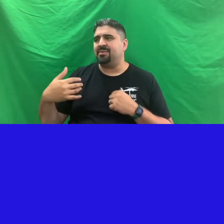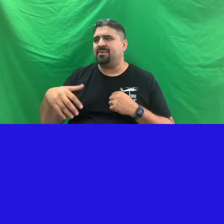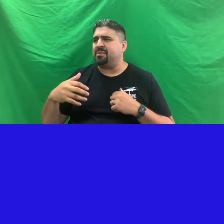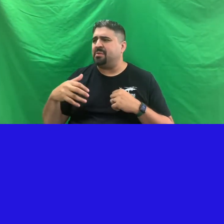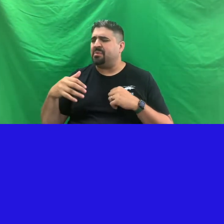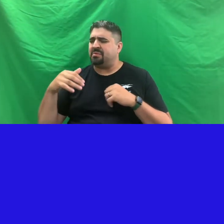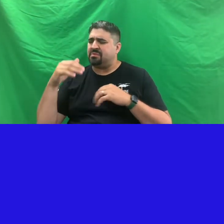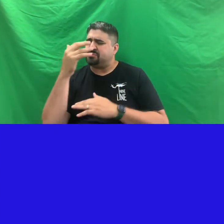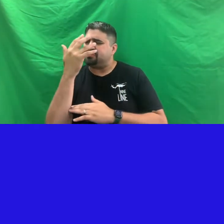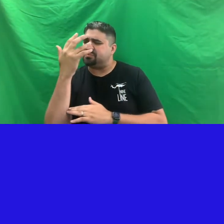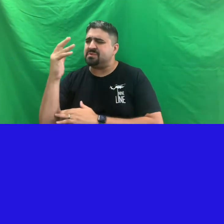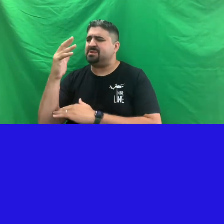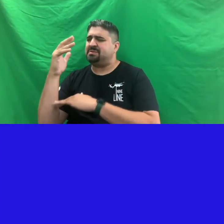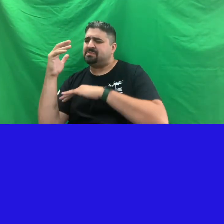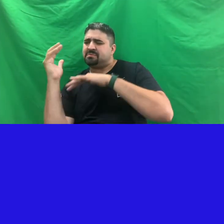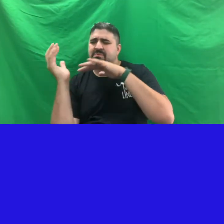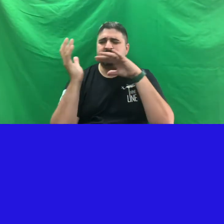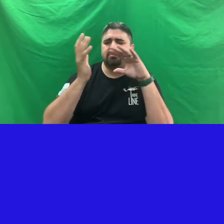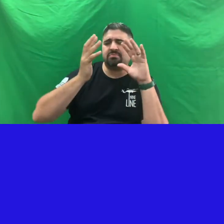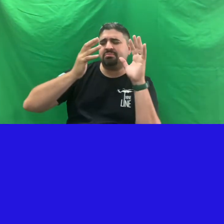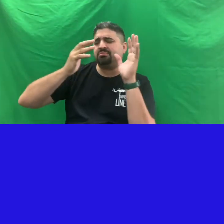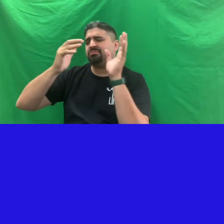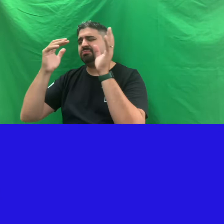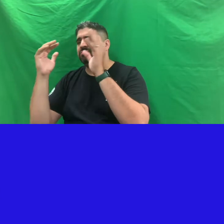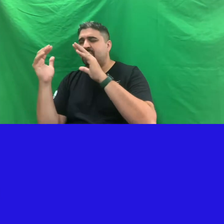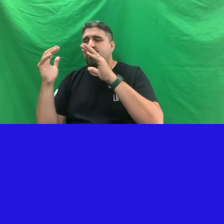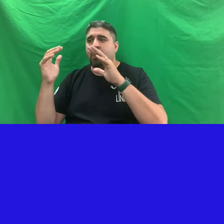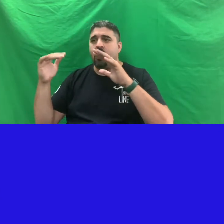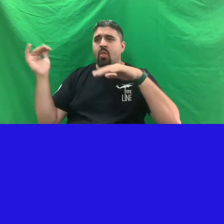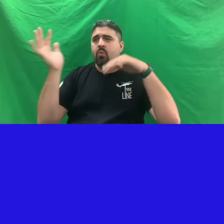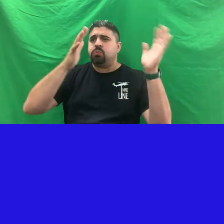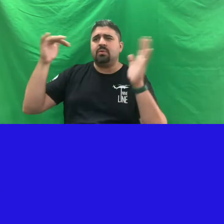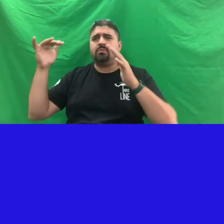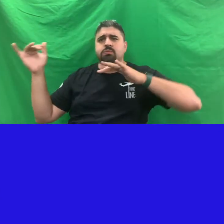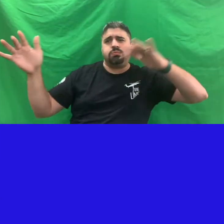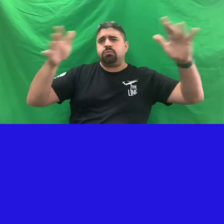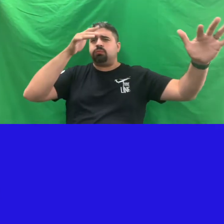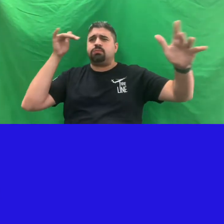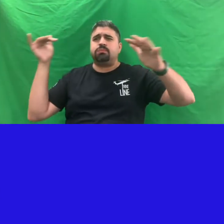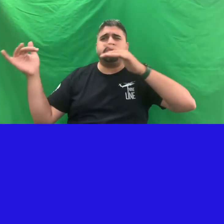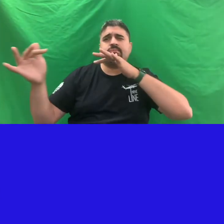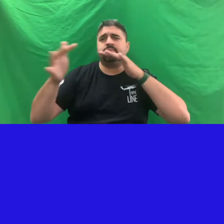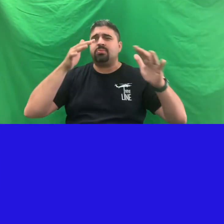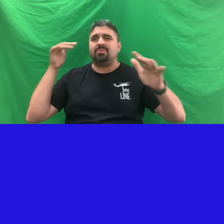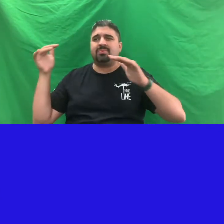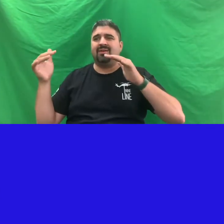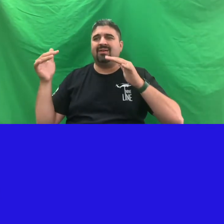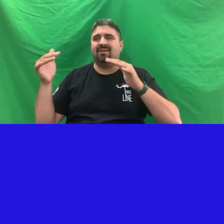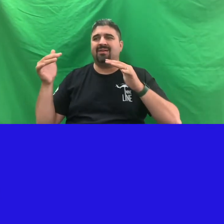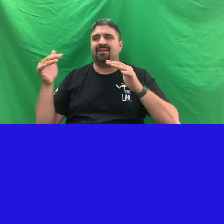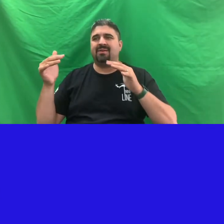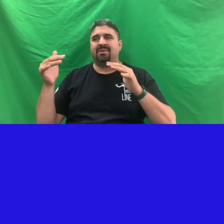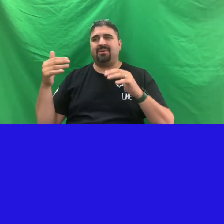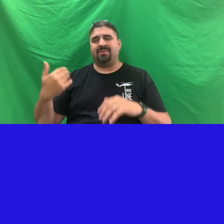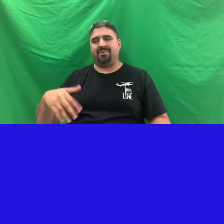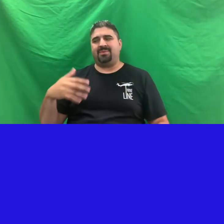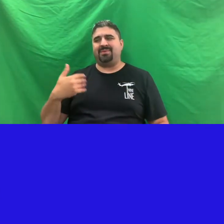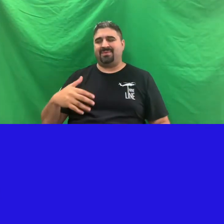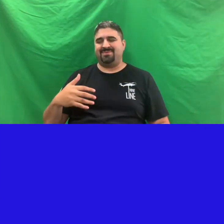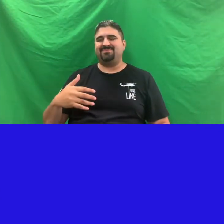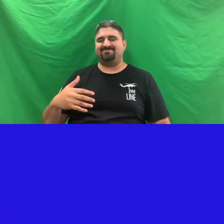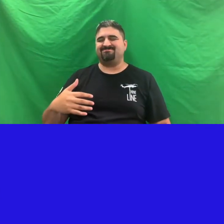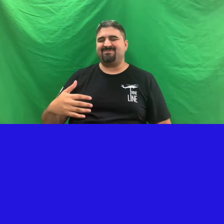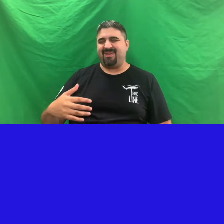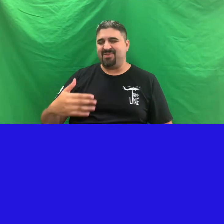Frog. "What a fine time for a ghost story." Toad moved deeper into his